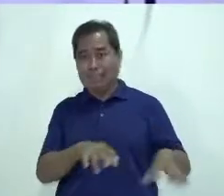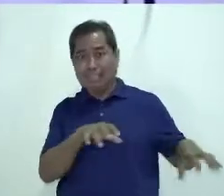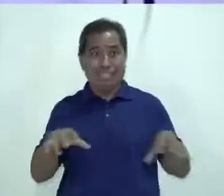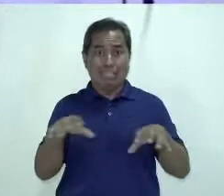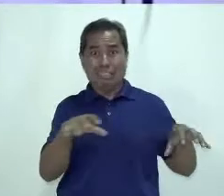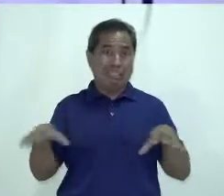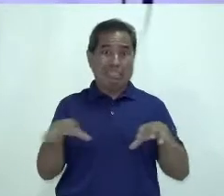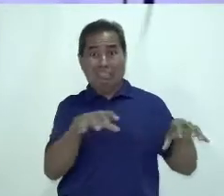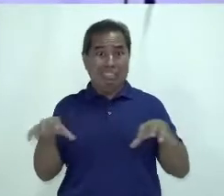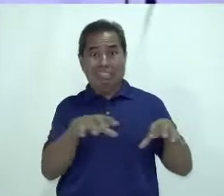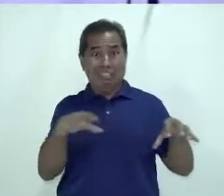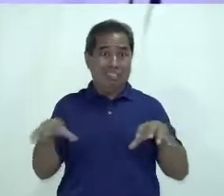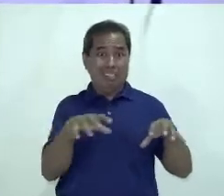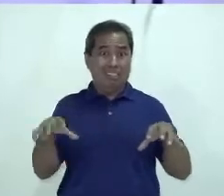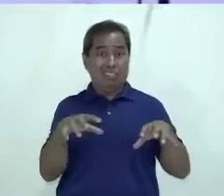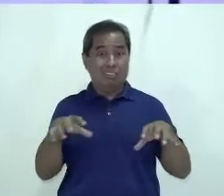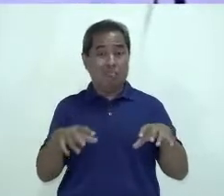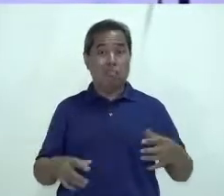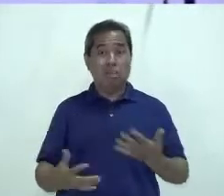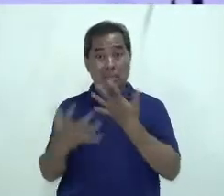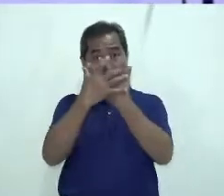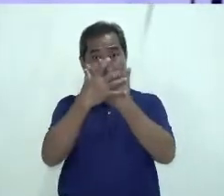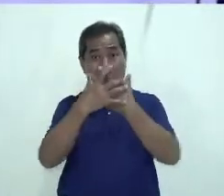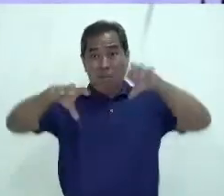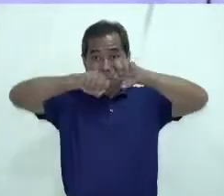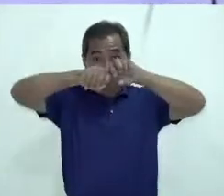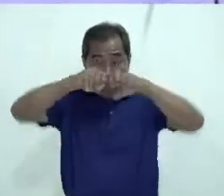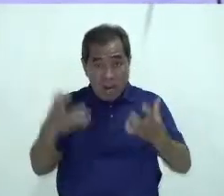shaken. You know, that happens sometimes if you don't sing well.